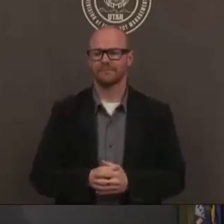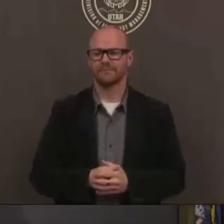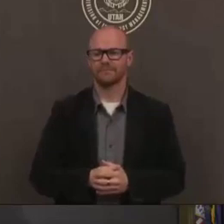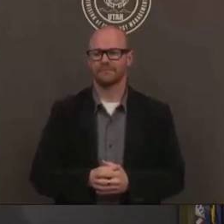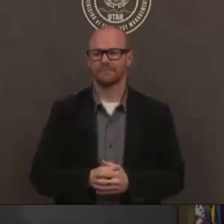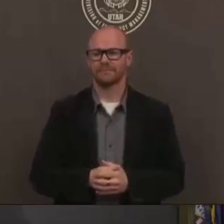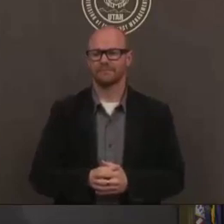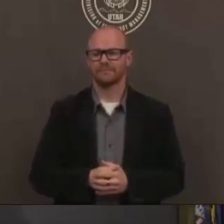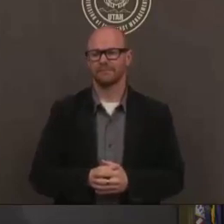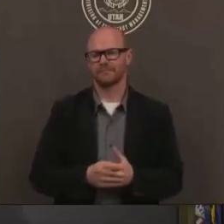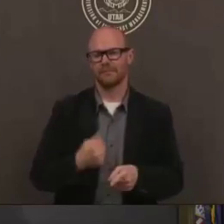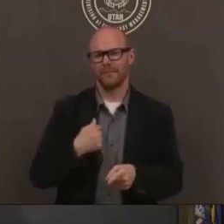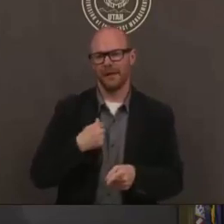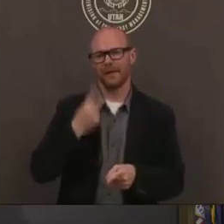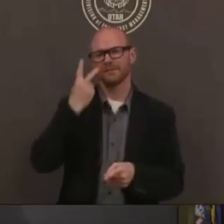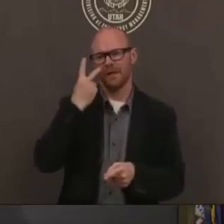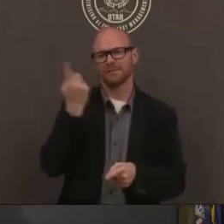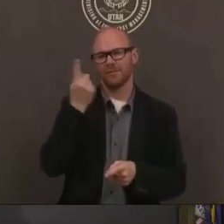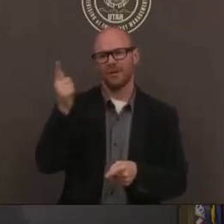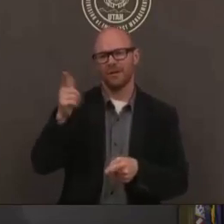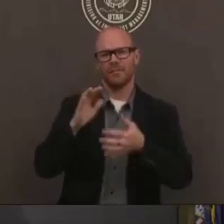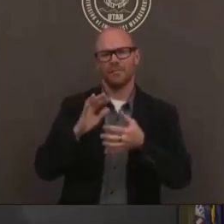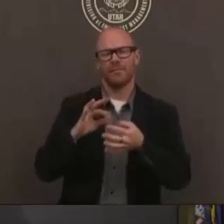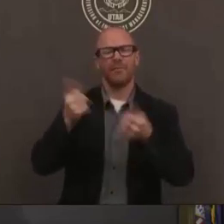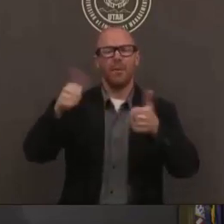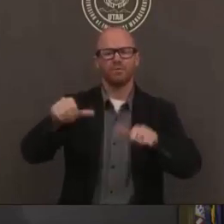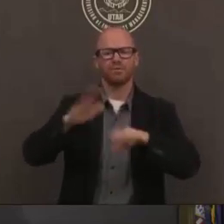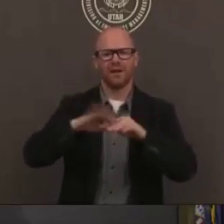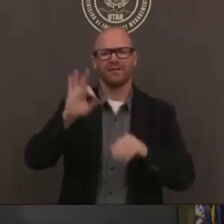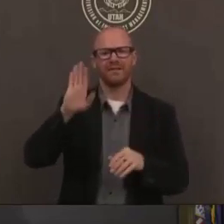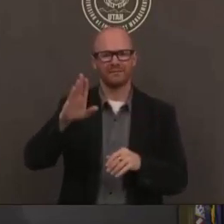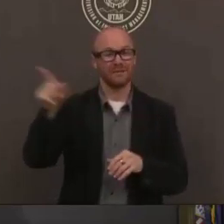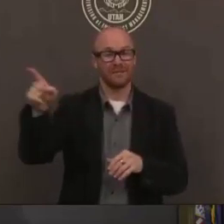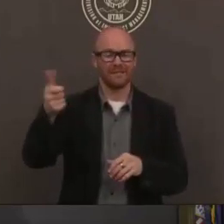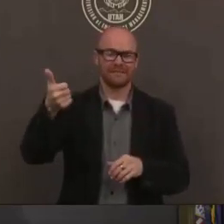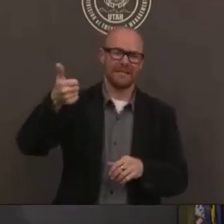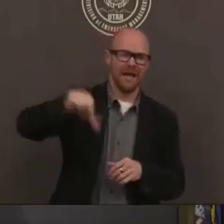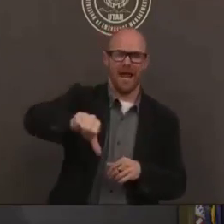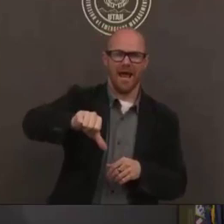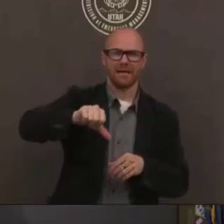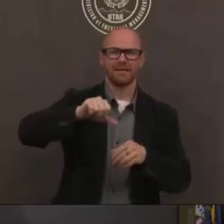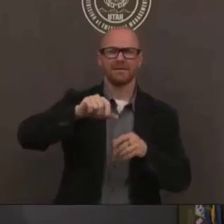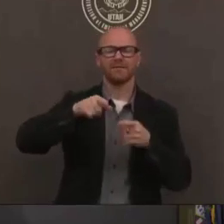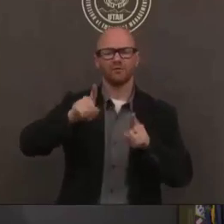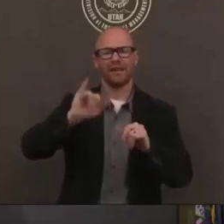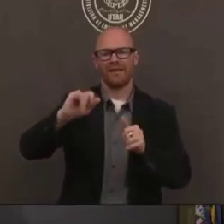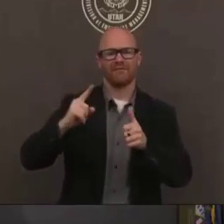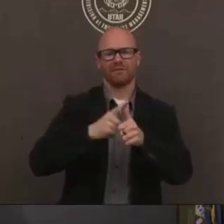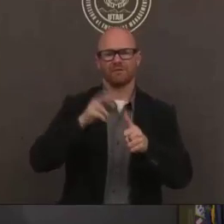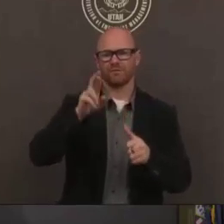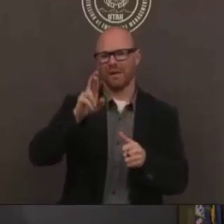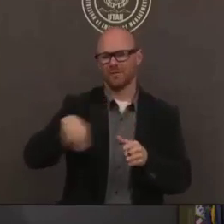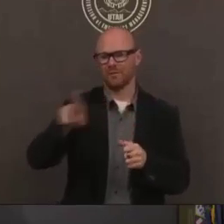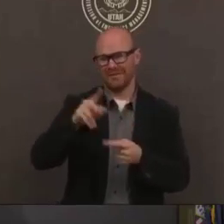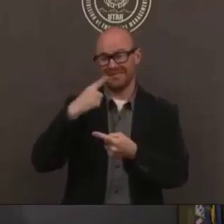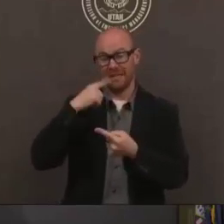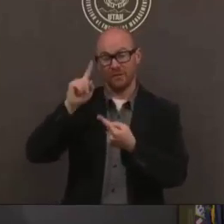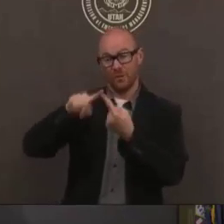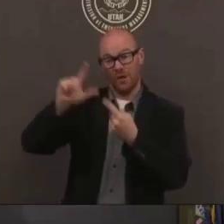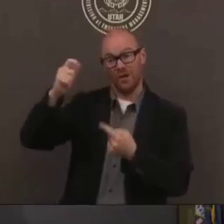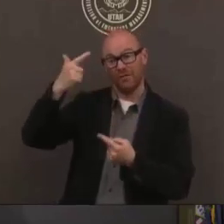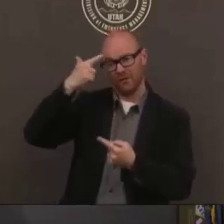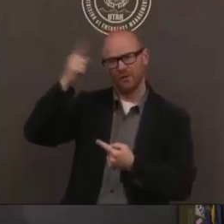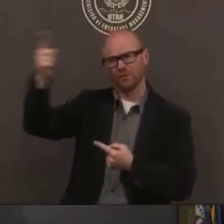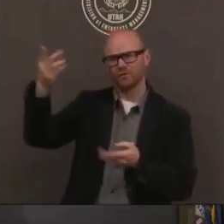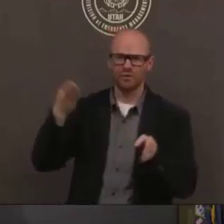Hi there. I saw someone post on Facebook. He was denied in the original round, and he says to the governor, "You shut my